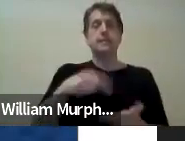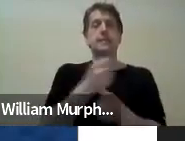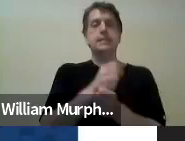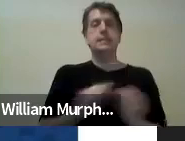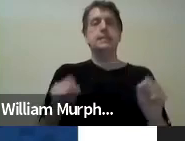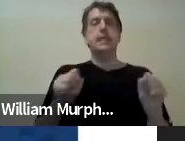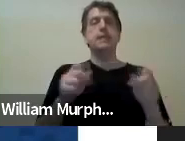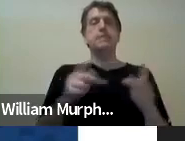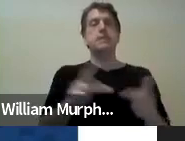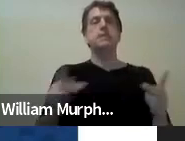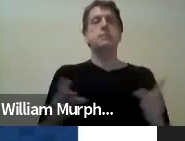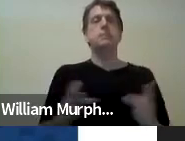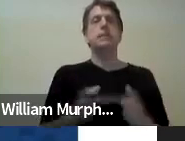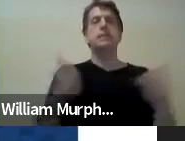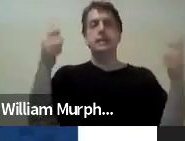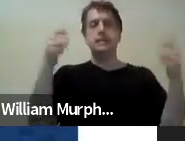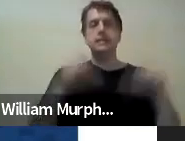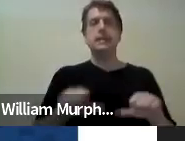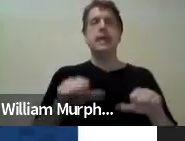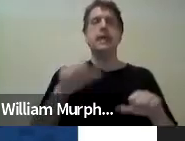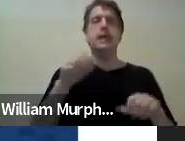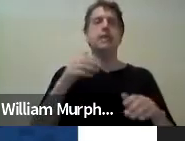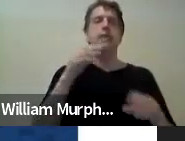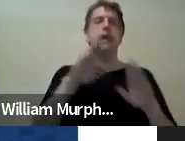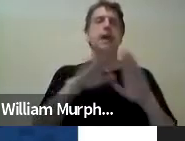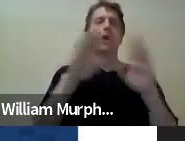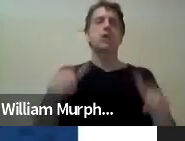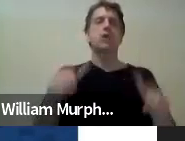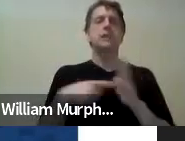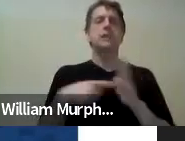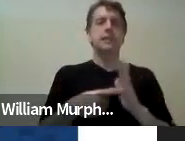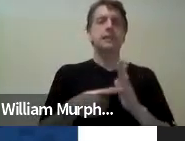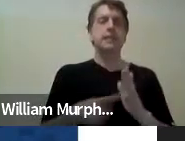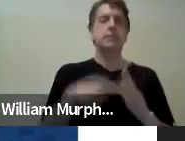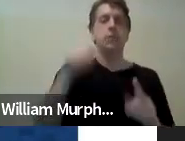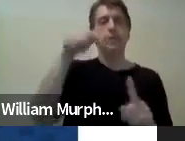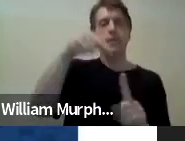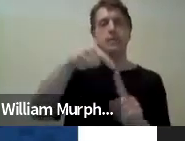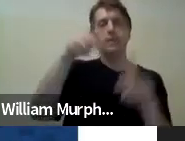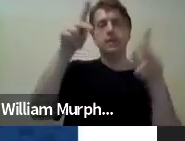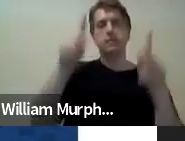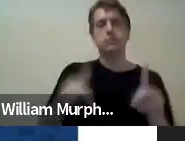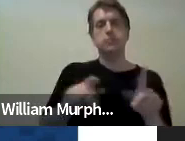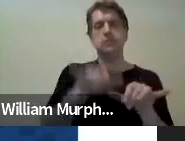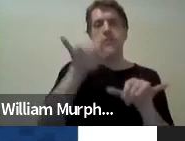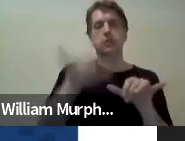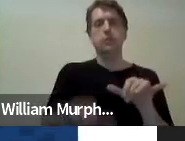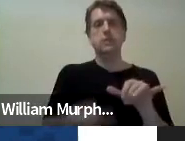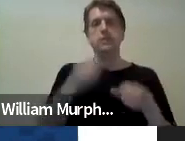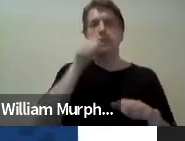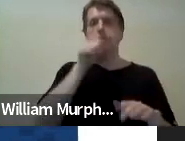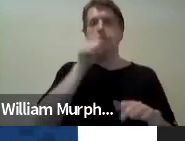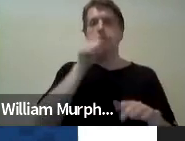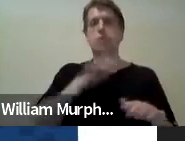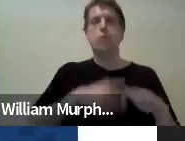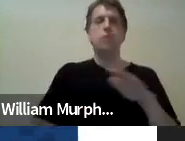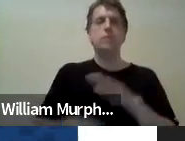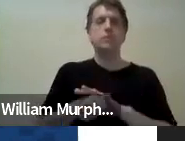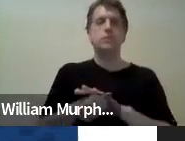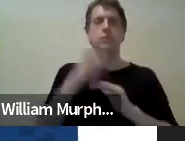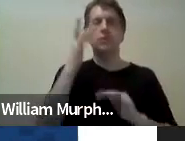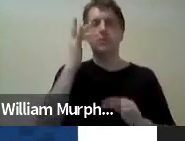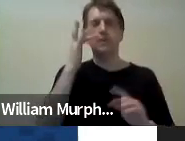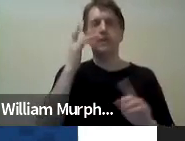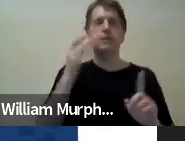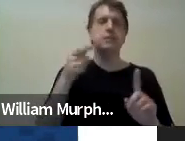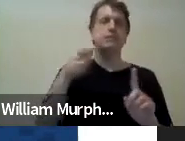Mm-hmm. So here's a denial of housing example. This person was staying in a women's shelter due to having a PFA against her